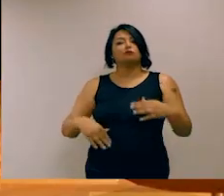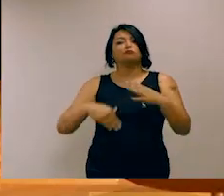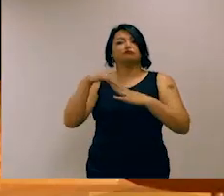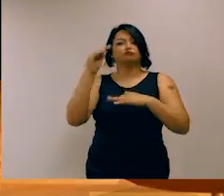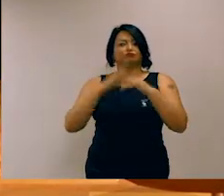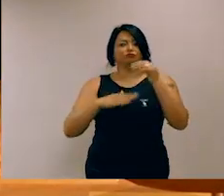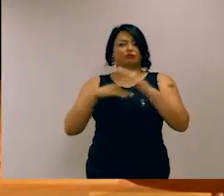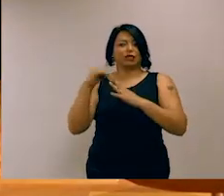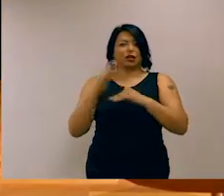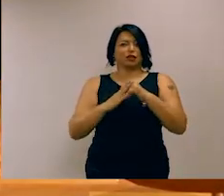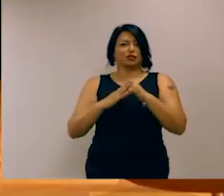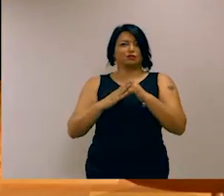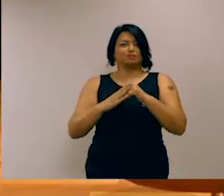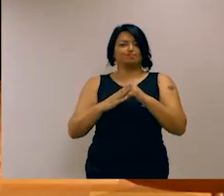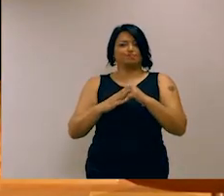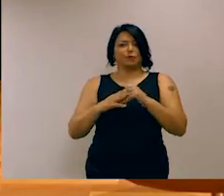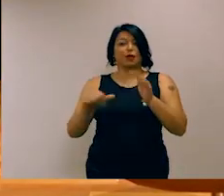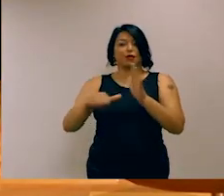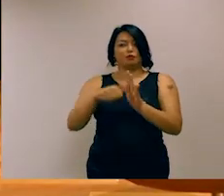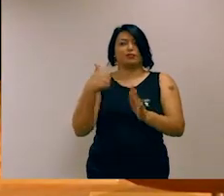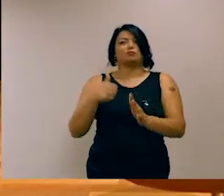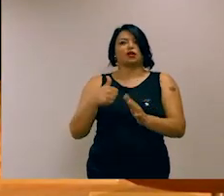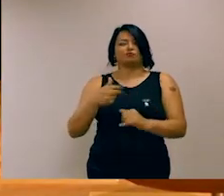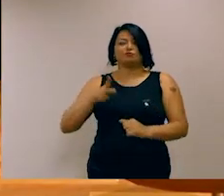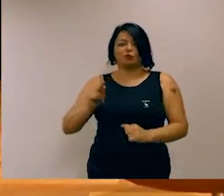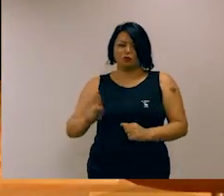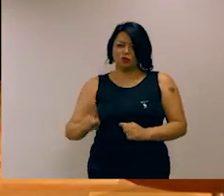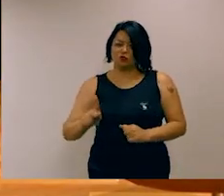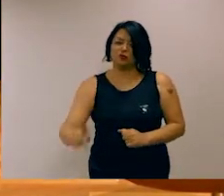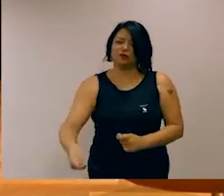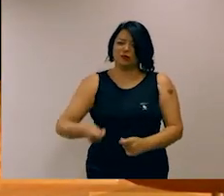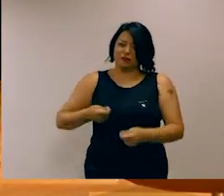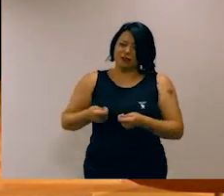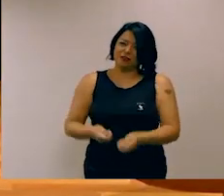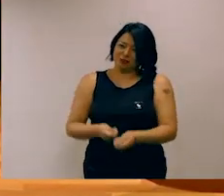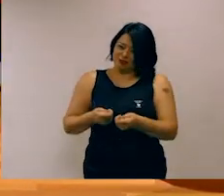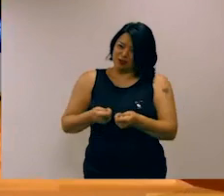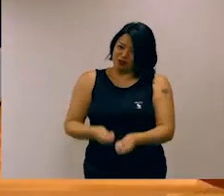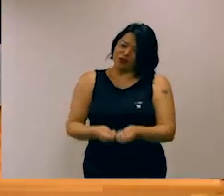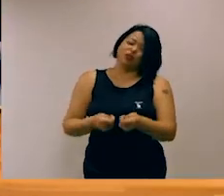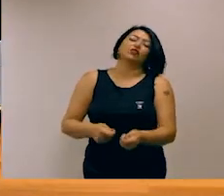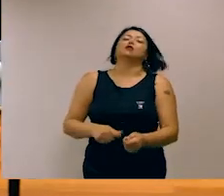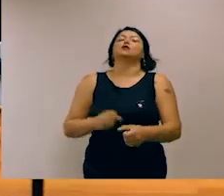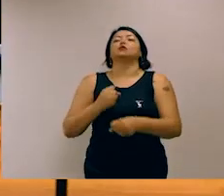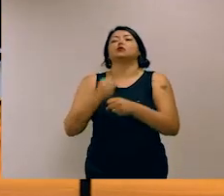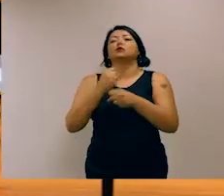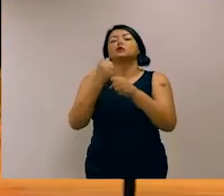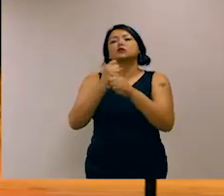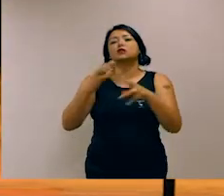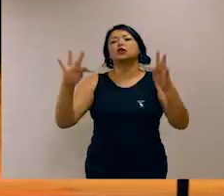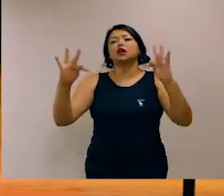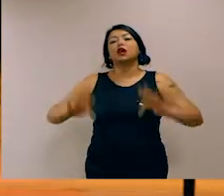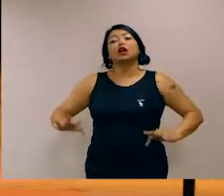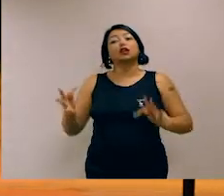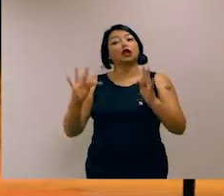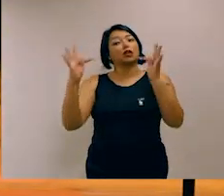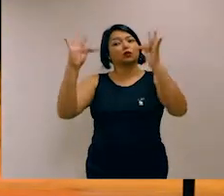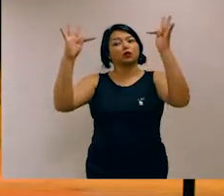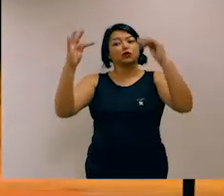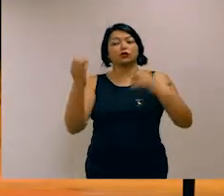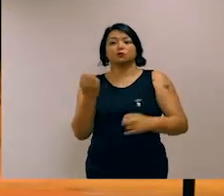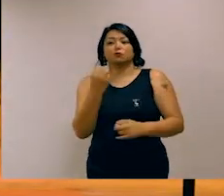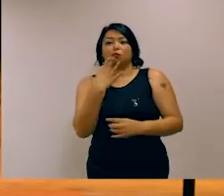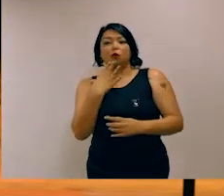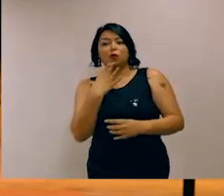one, the resilience and the courage to keep insisting on producing cutting-edge